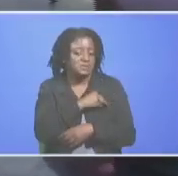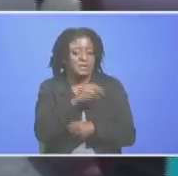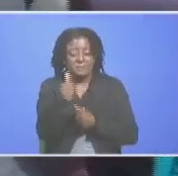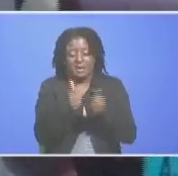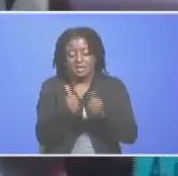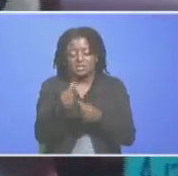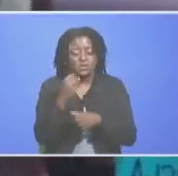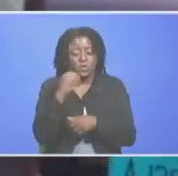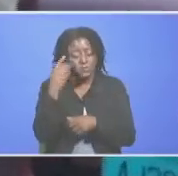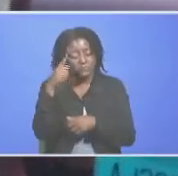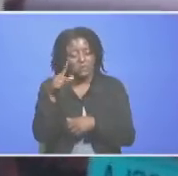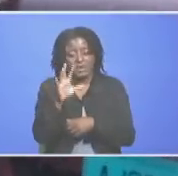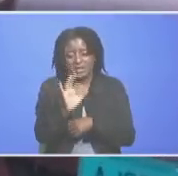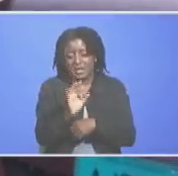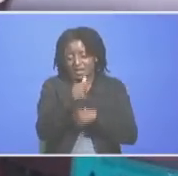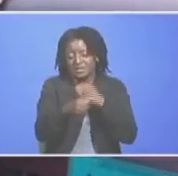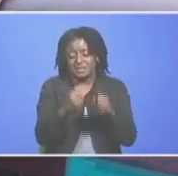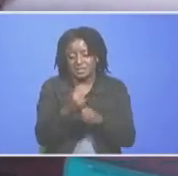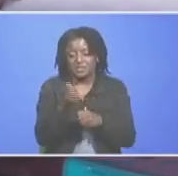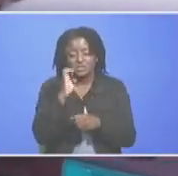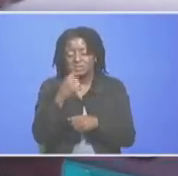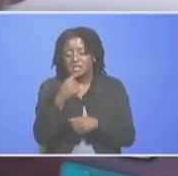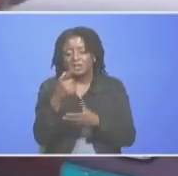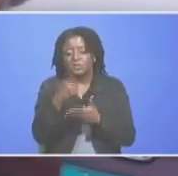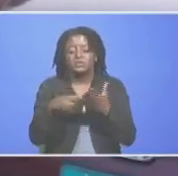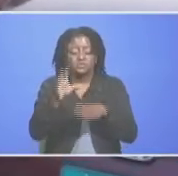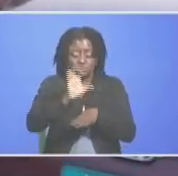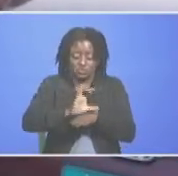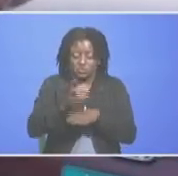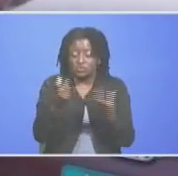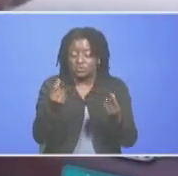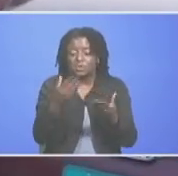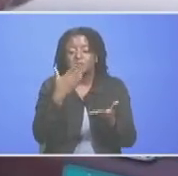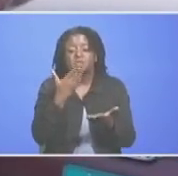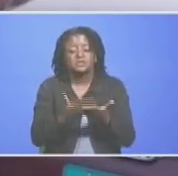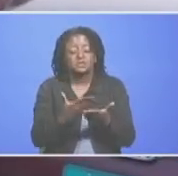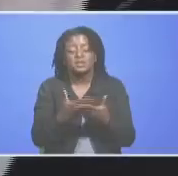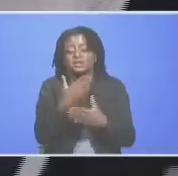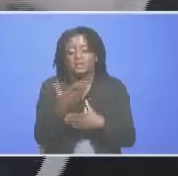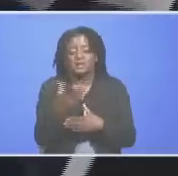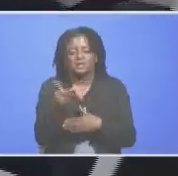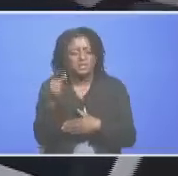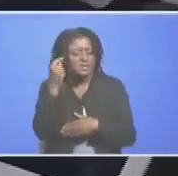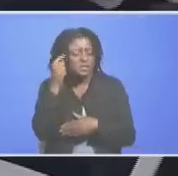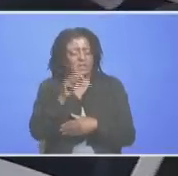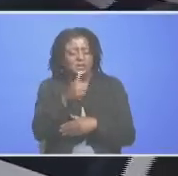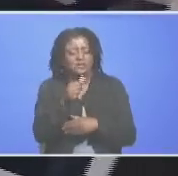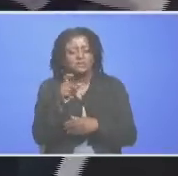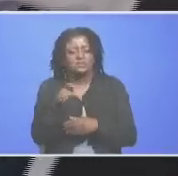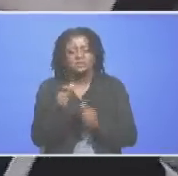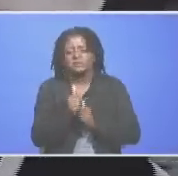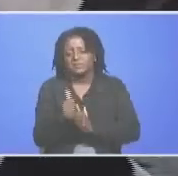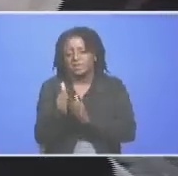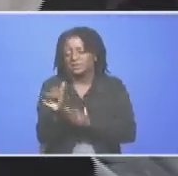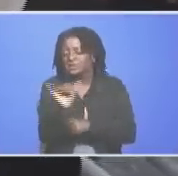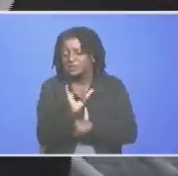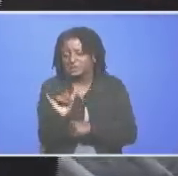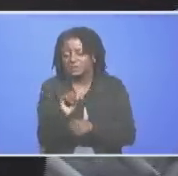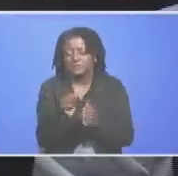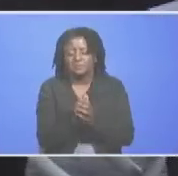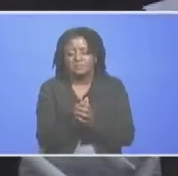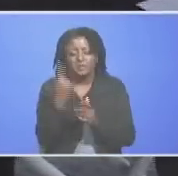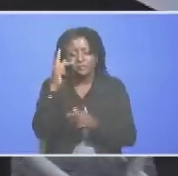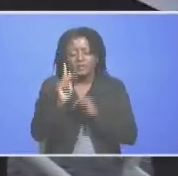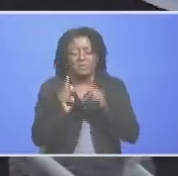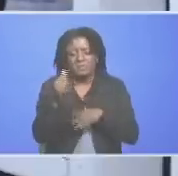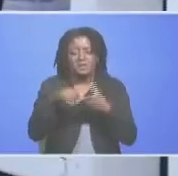doing in the community is a good thing, and she believes others should follow suit. For people in the community, especially children, I'd love for